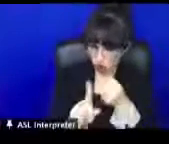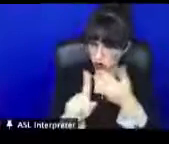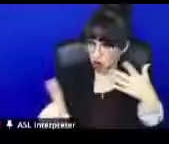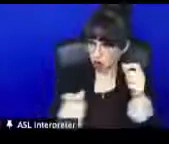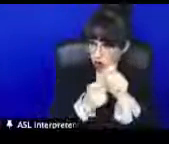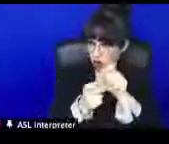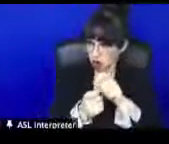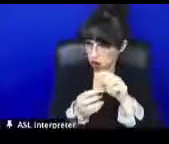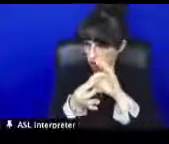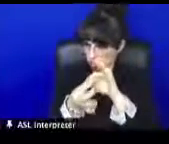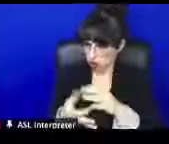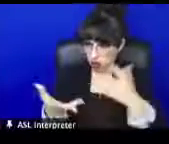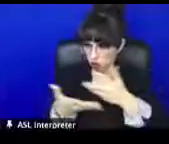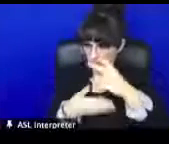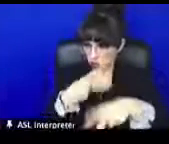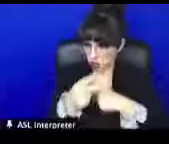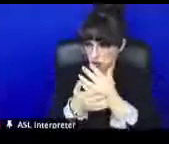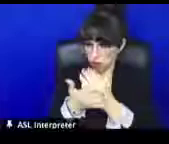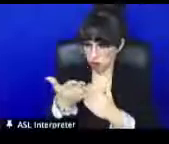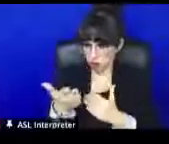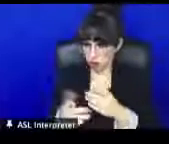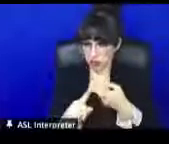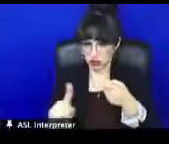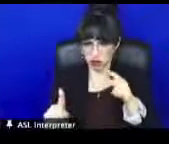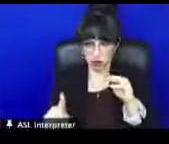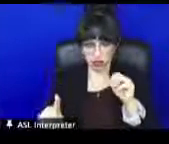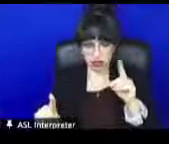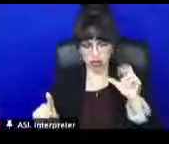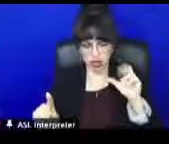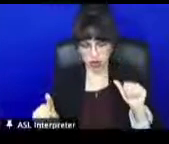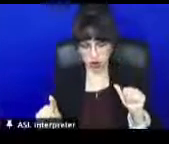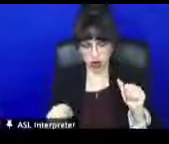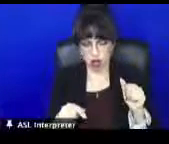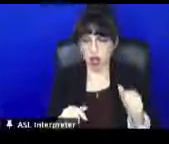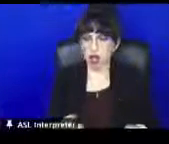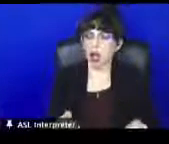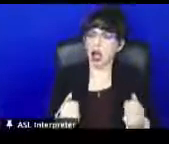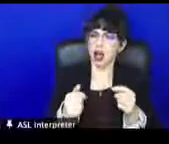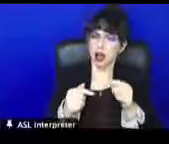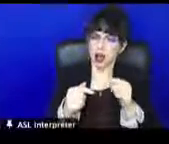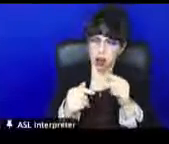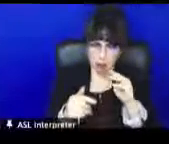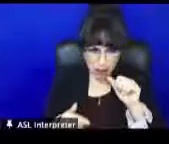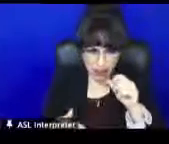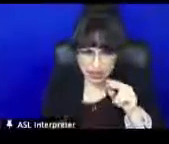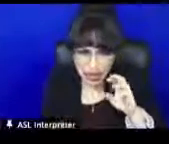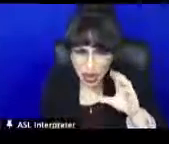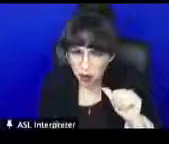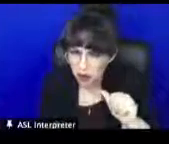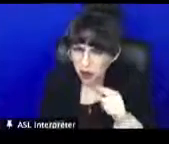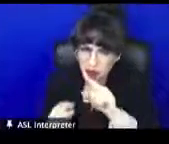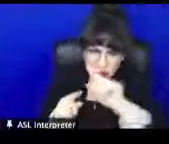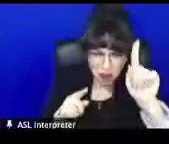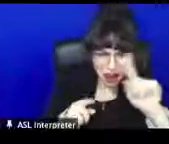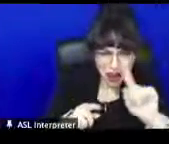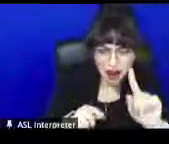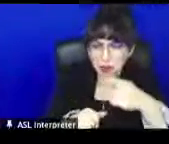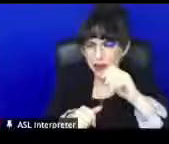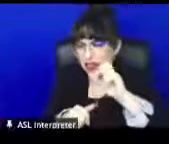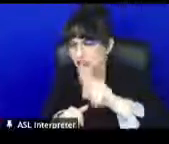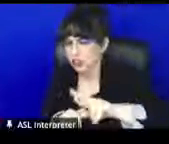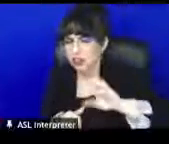terms of what parts of Madera, how far into Madera, what parts of Placer and El Dorado are